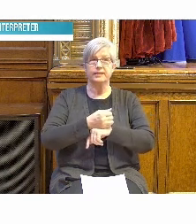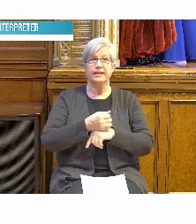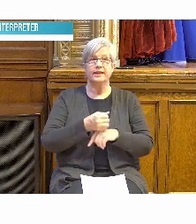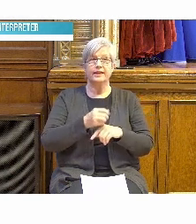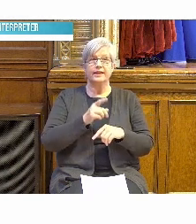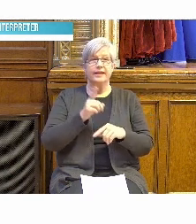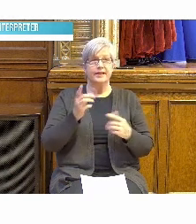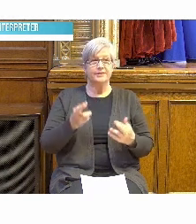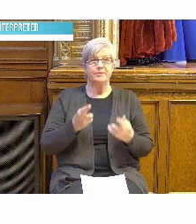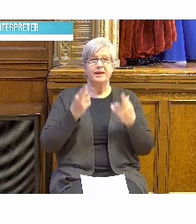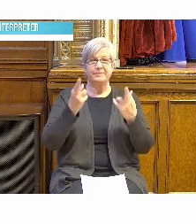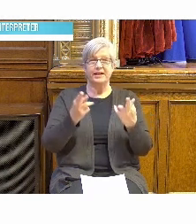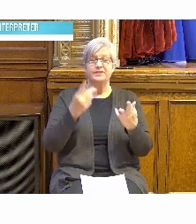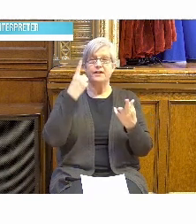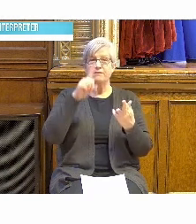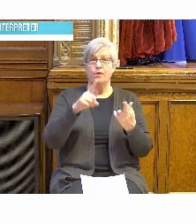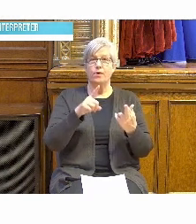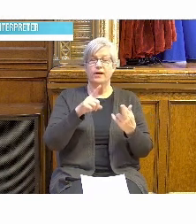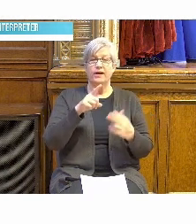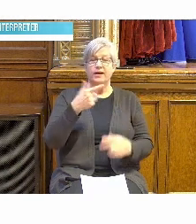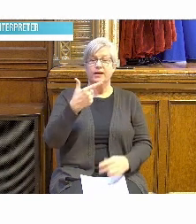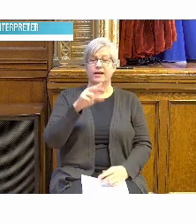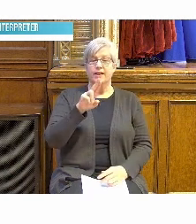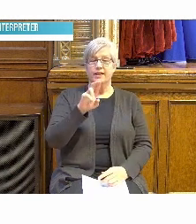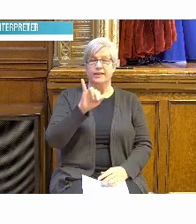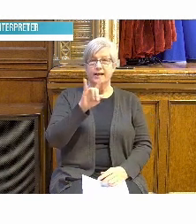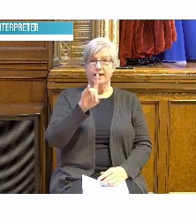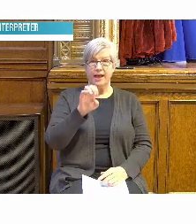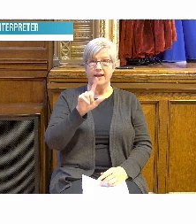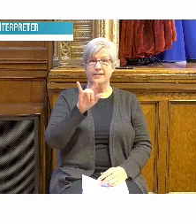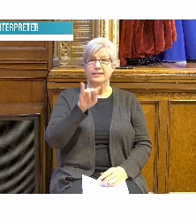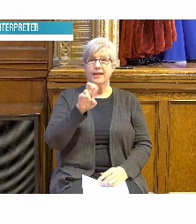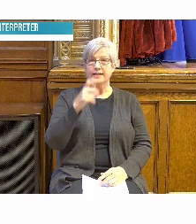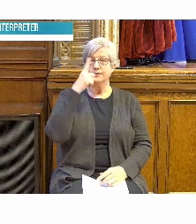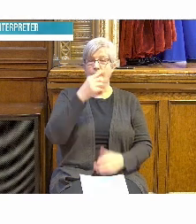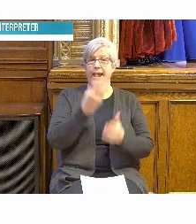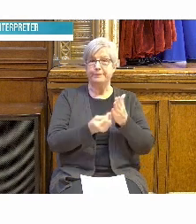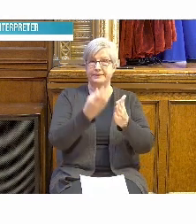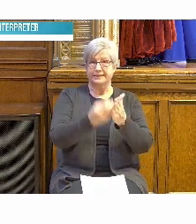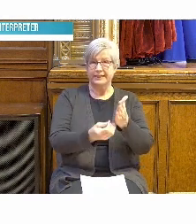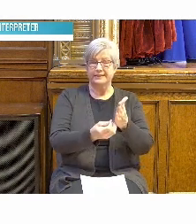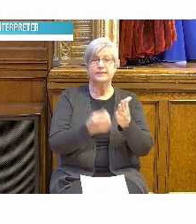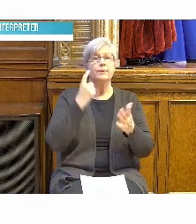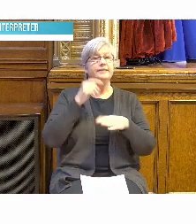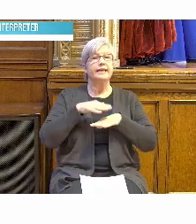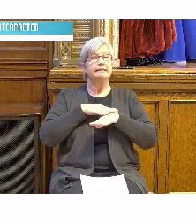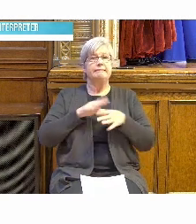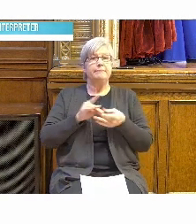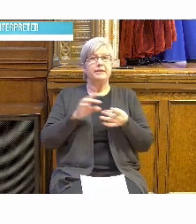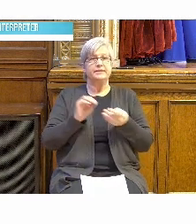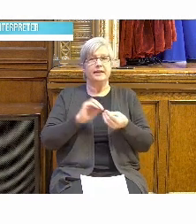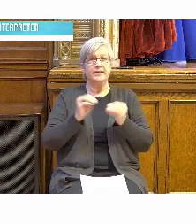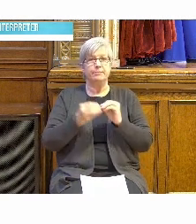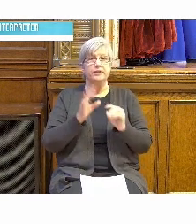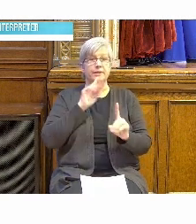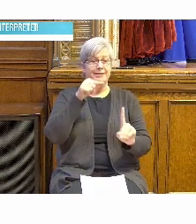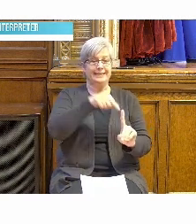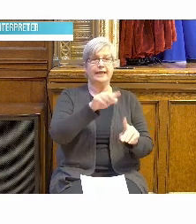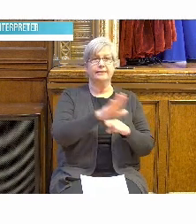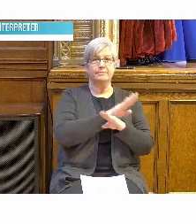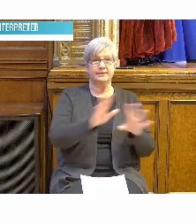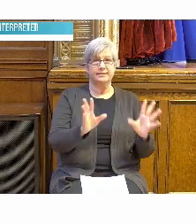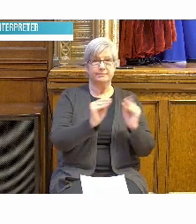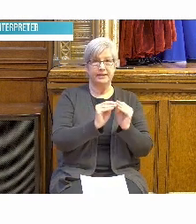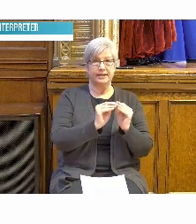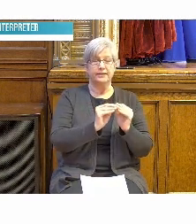recommendation for a guideline on absences. And I know we talked about the number, and we're talking about the business meeting. So if we're establishing